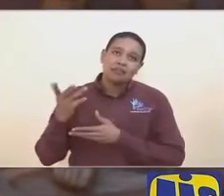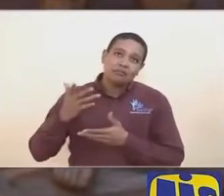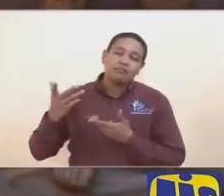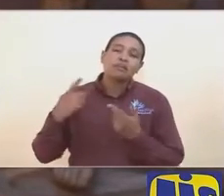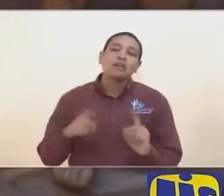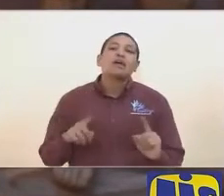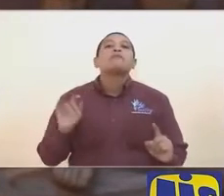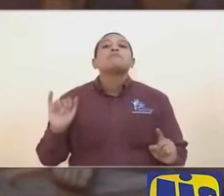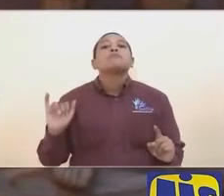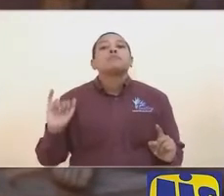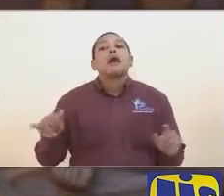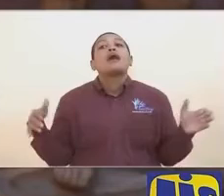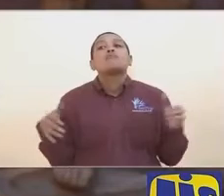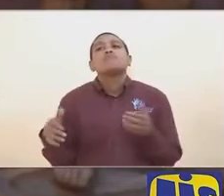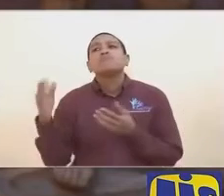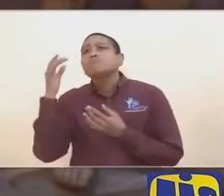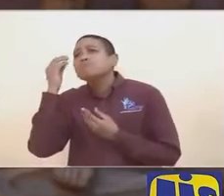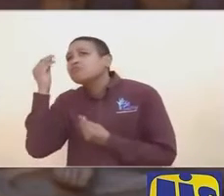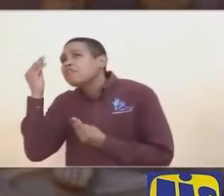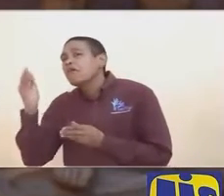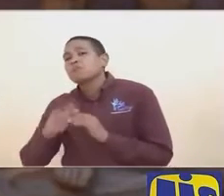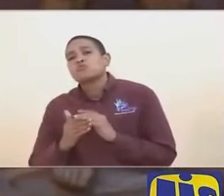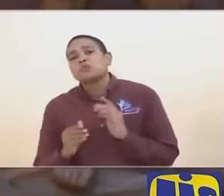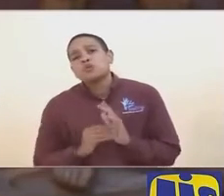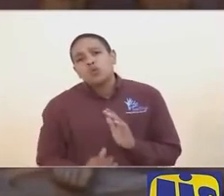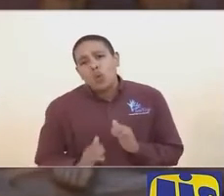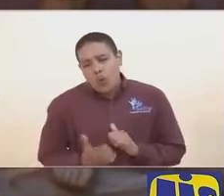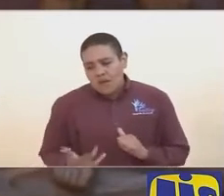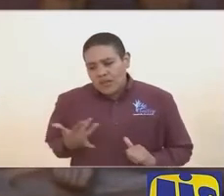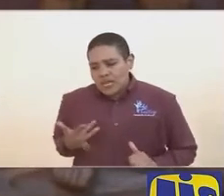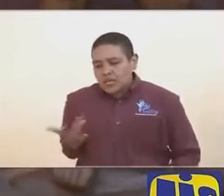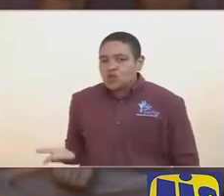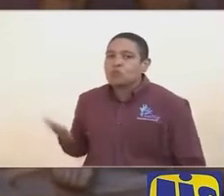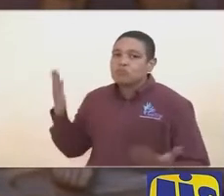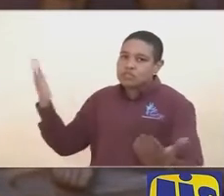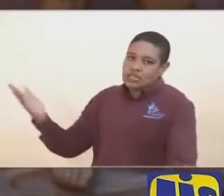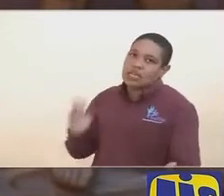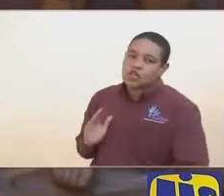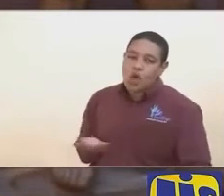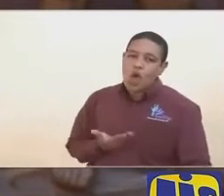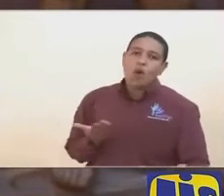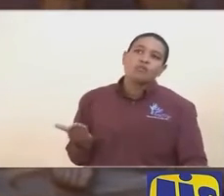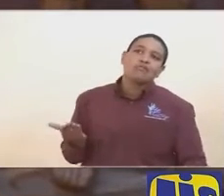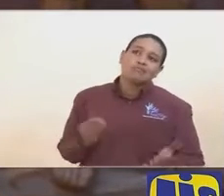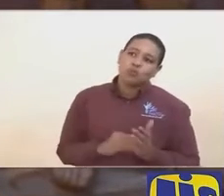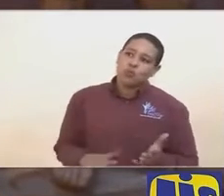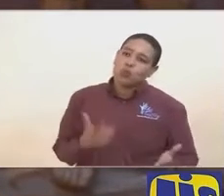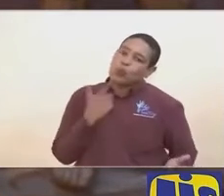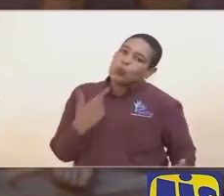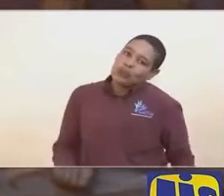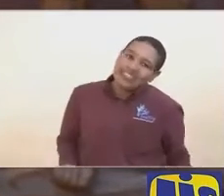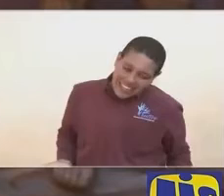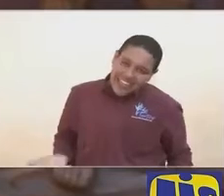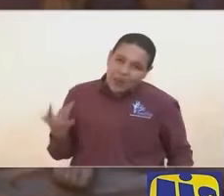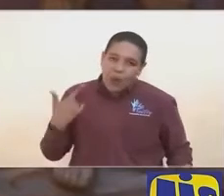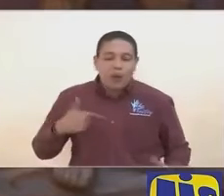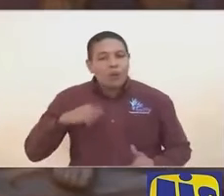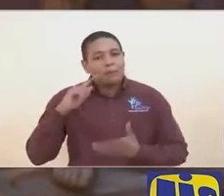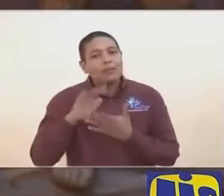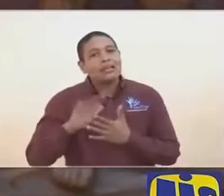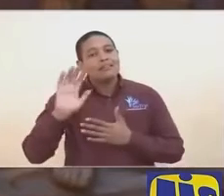that with that body for us to present our case to them as to why we